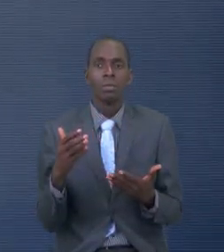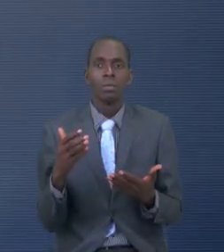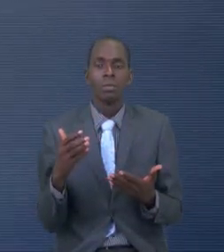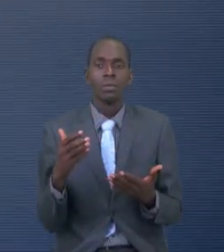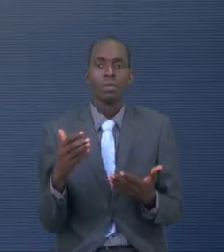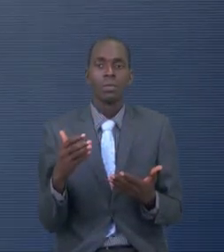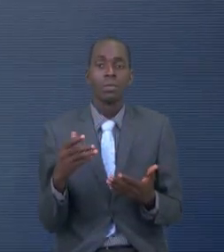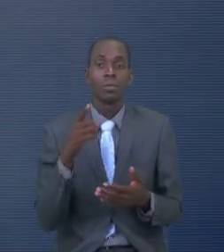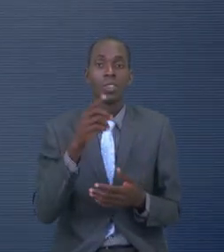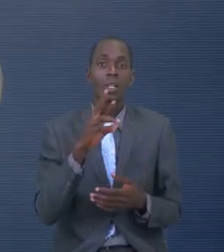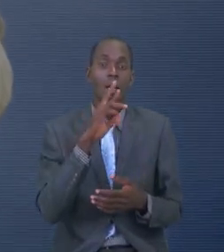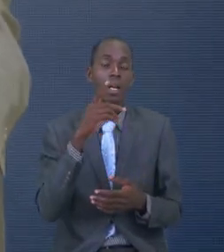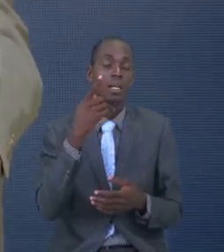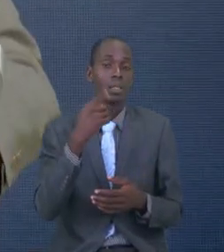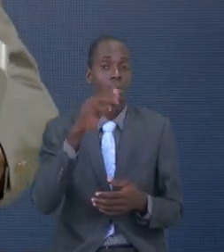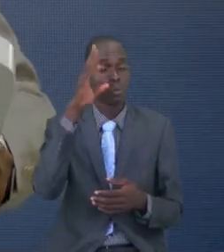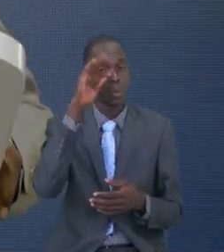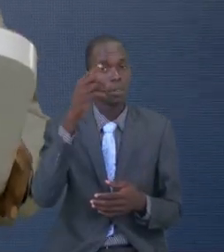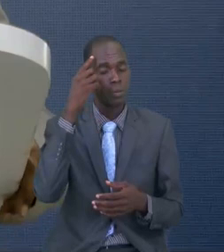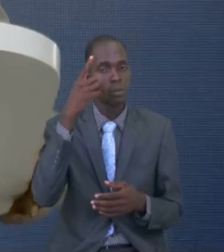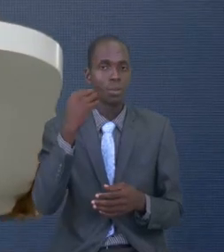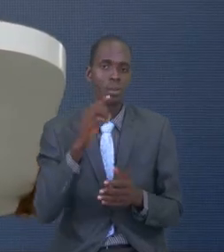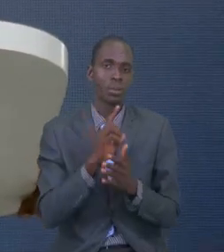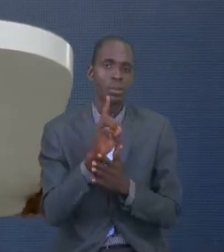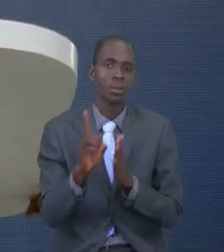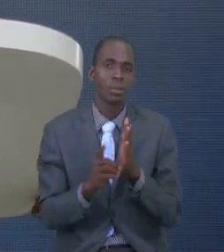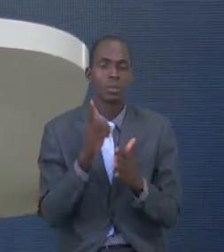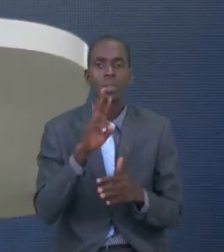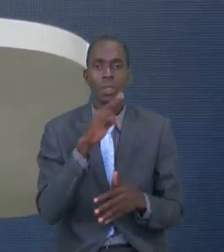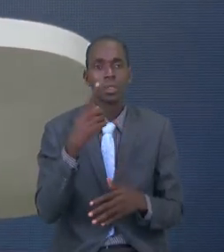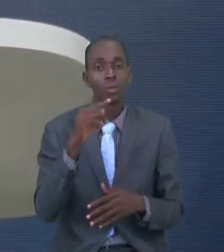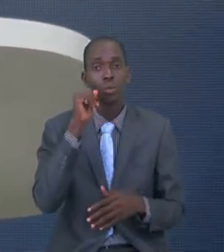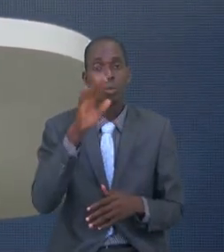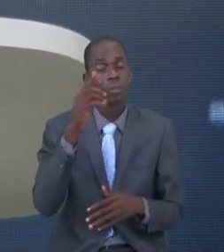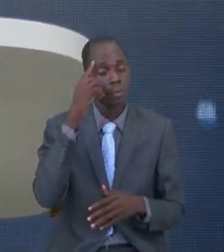You are the man of the hour, the woman of the hour.